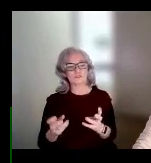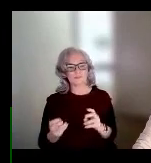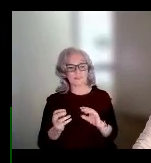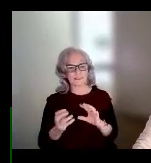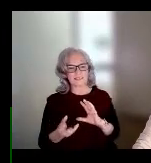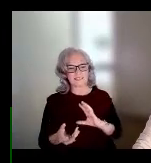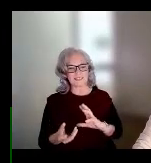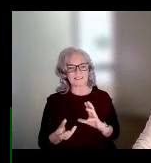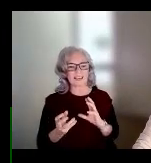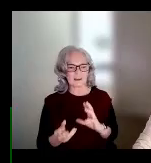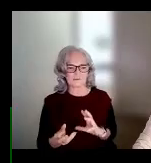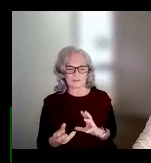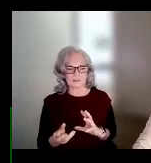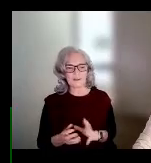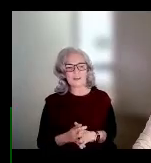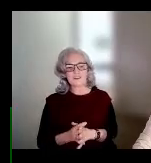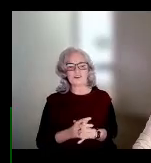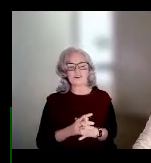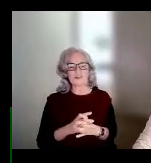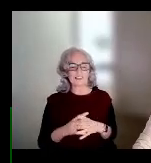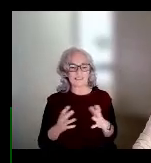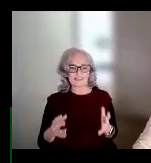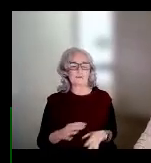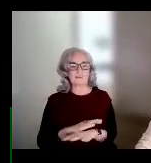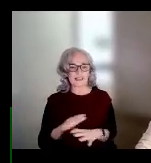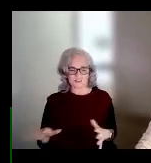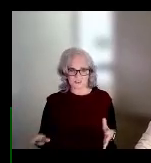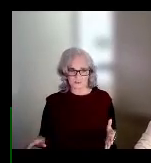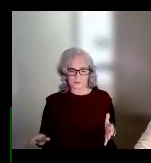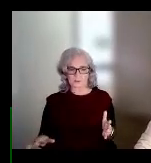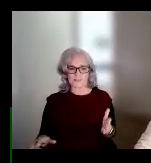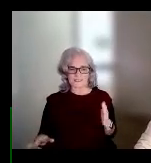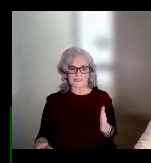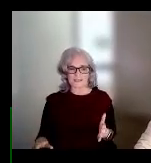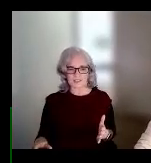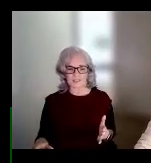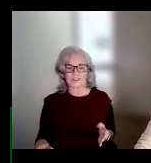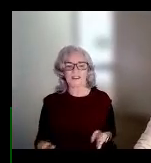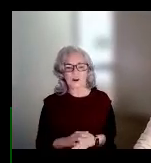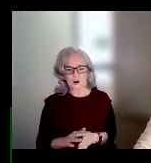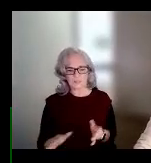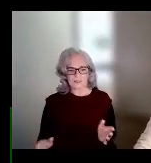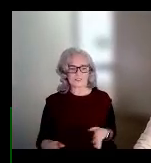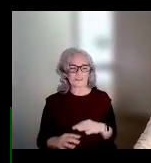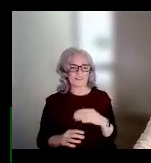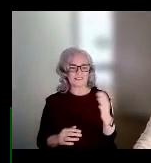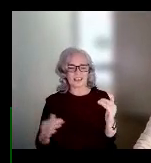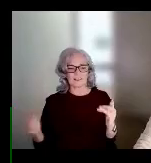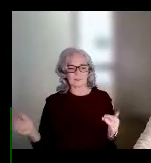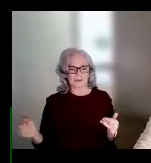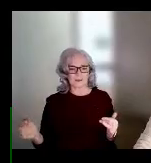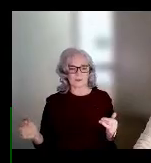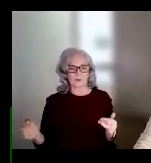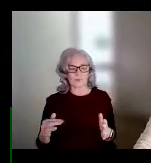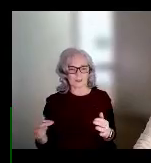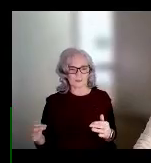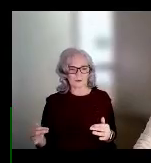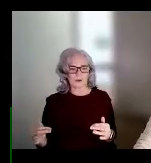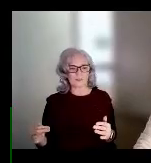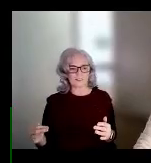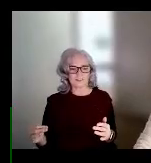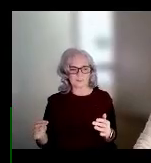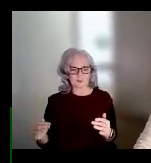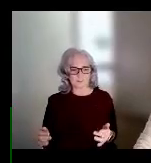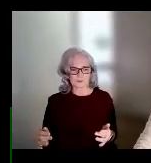some of the groups that the attendees came from to show that, again, there was national representation on this, just as there has been on all of the